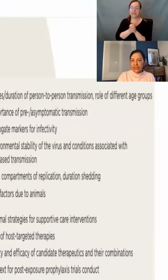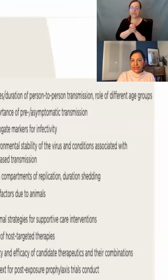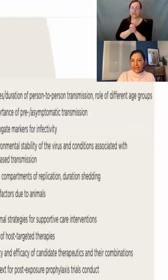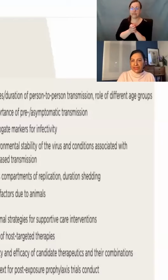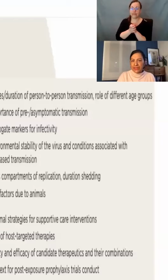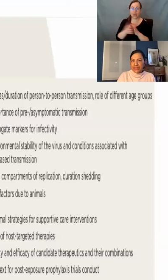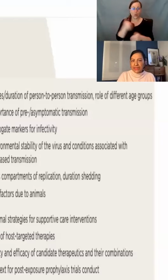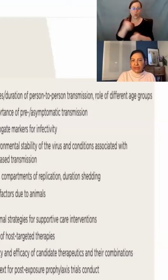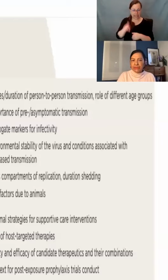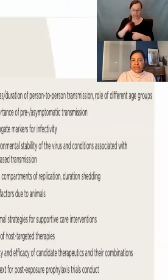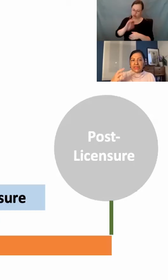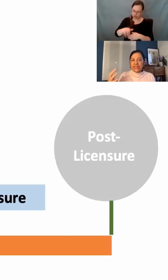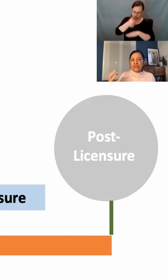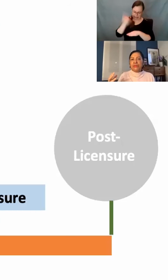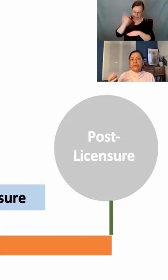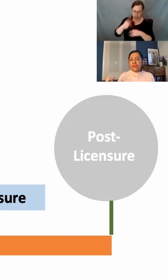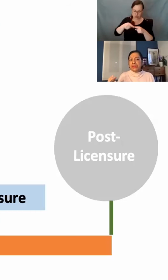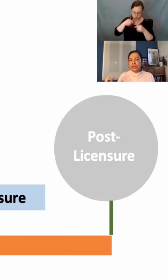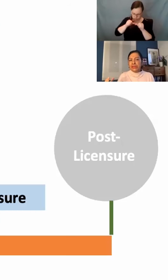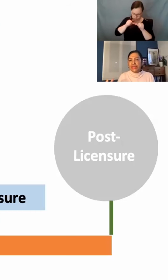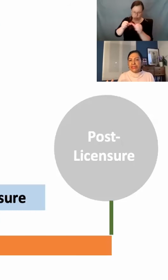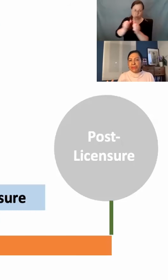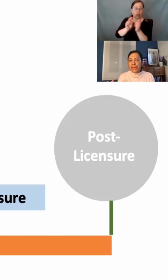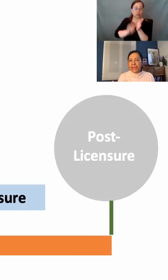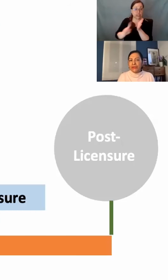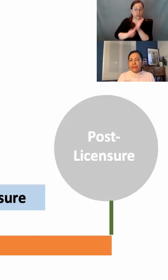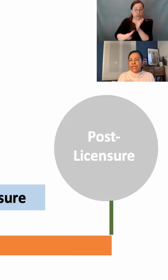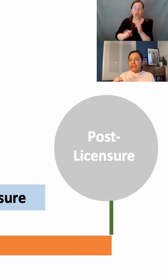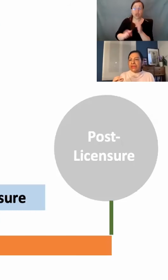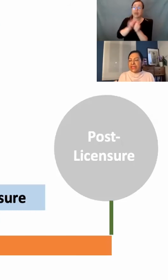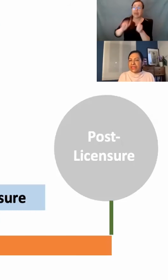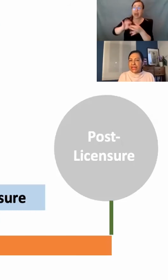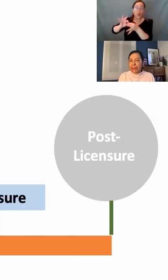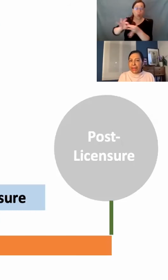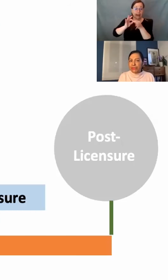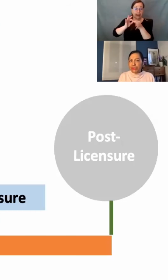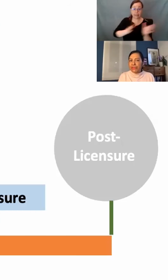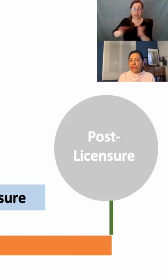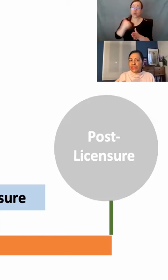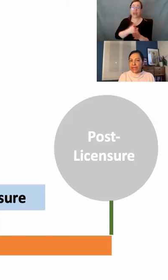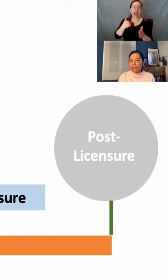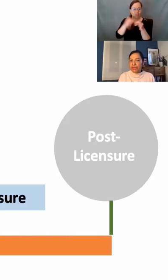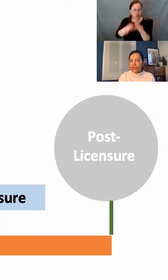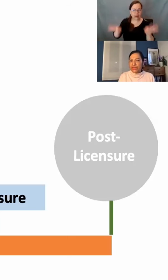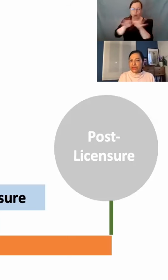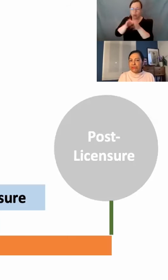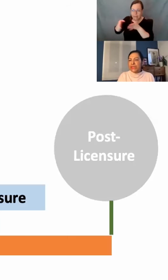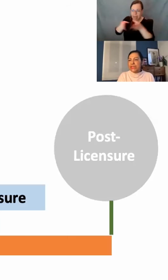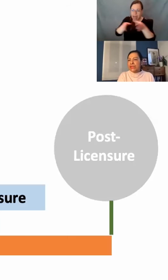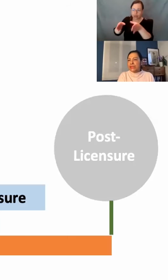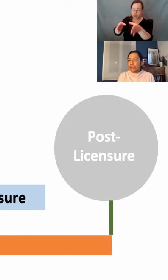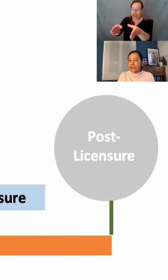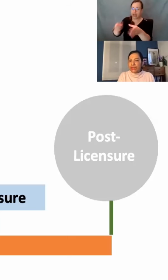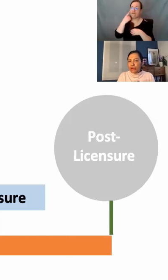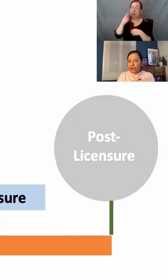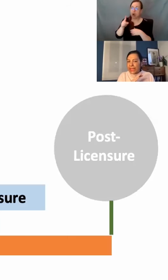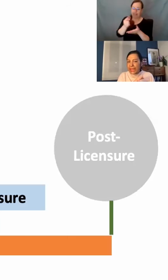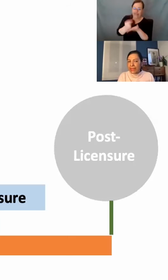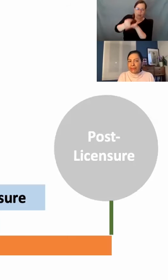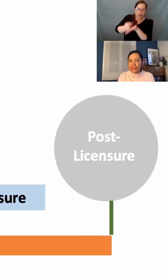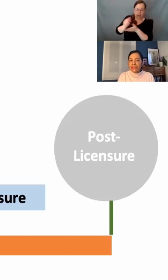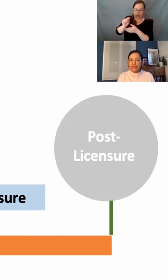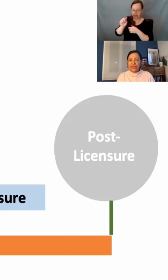with research. And within this coordinated plan, we have a critical pathway for therapeutics. So we look at all